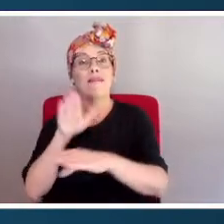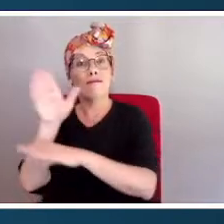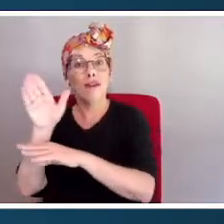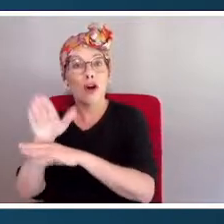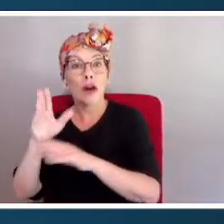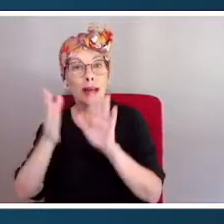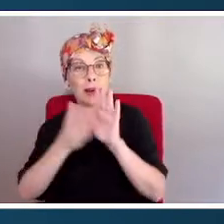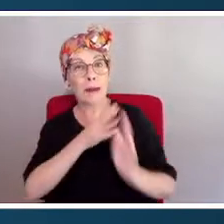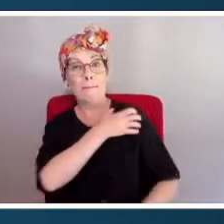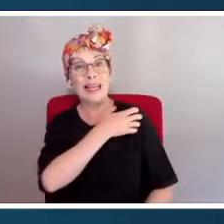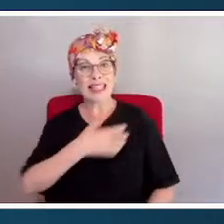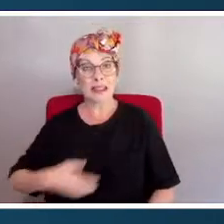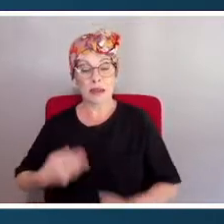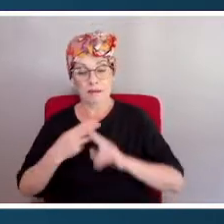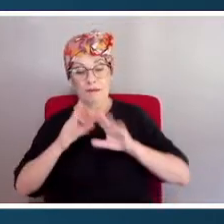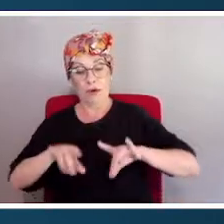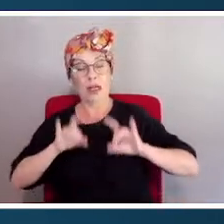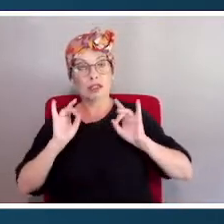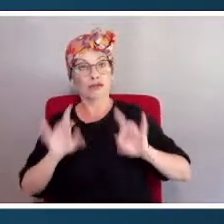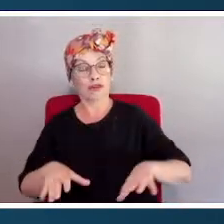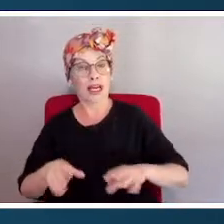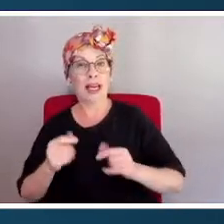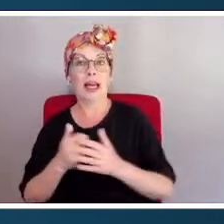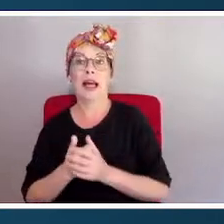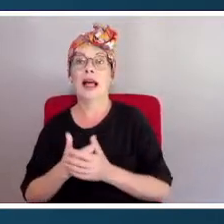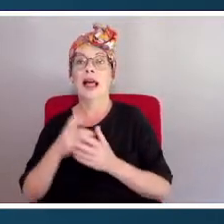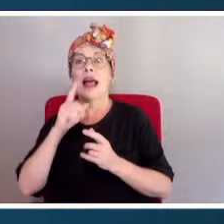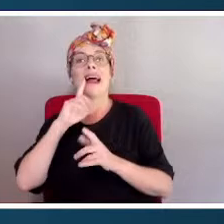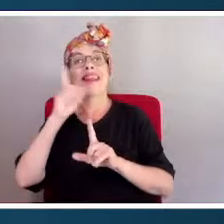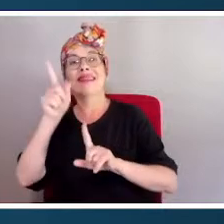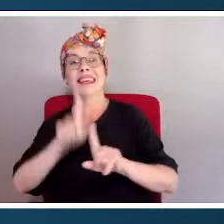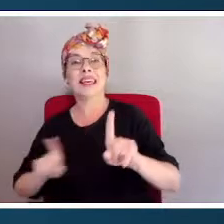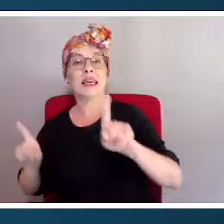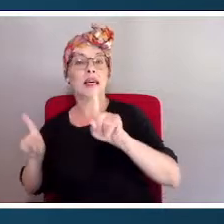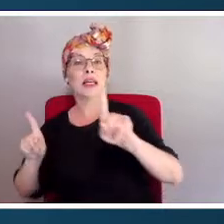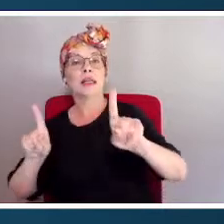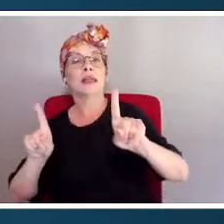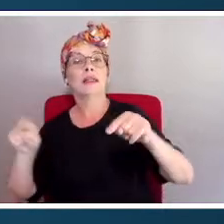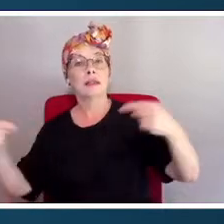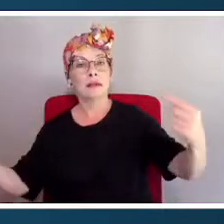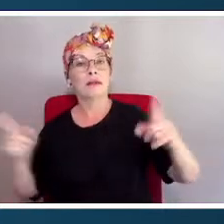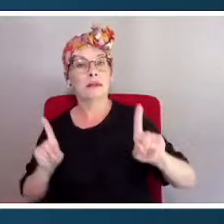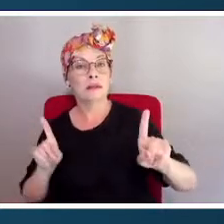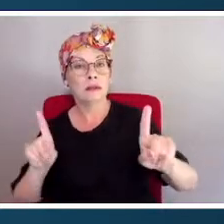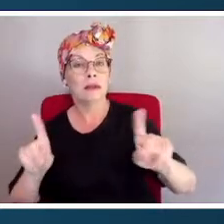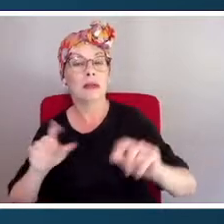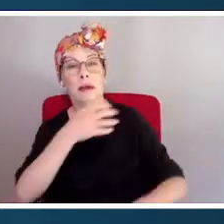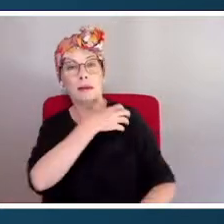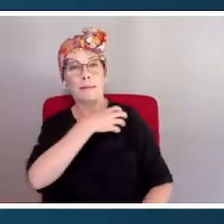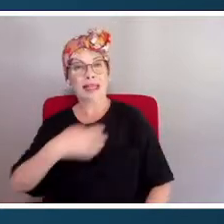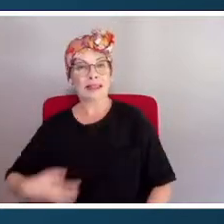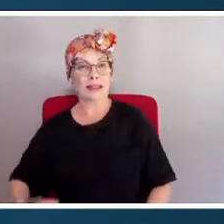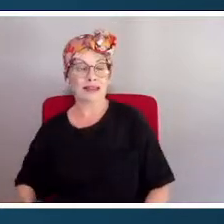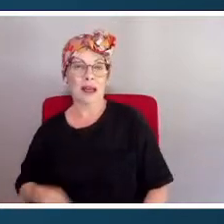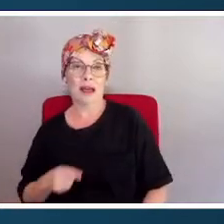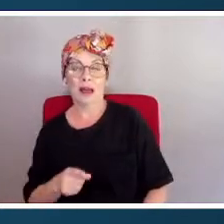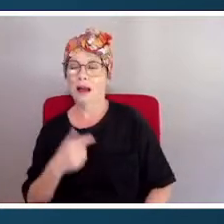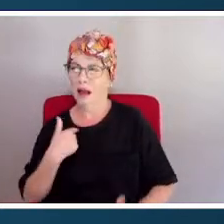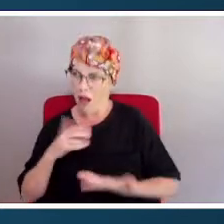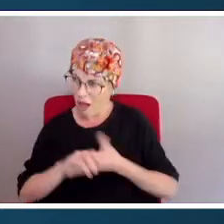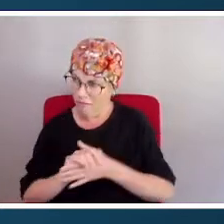and therefore I appreciate the invitation to a regional leader rather than an Australian leader this year.